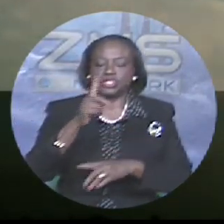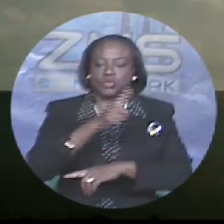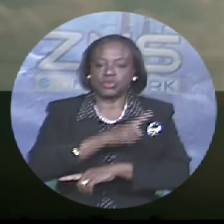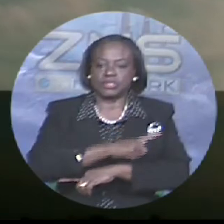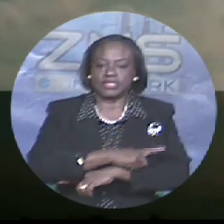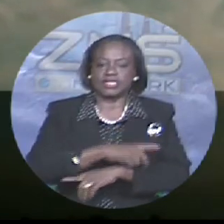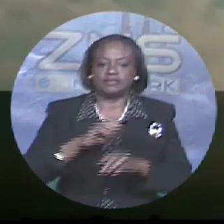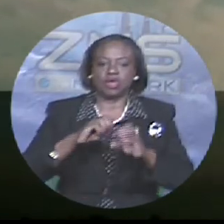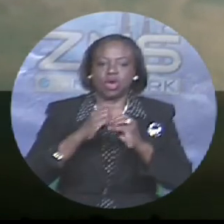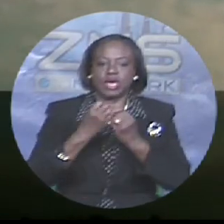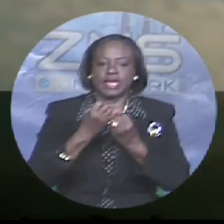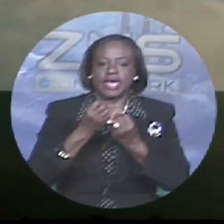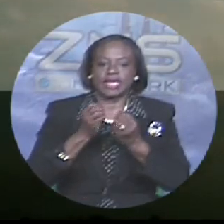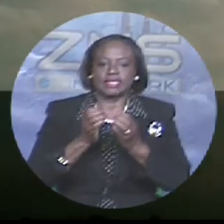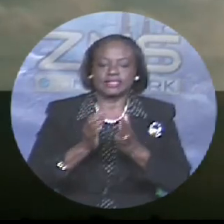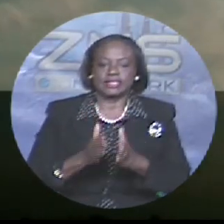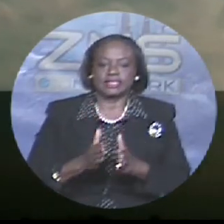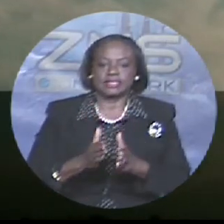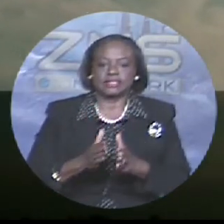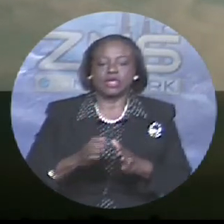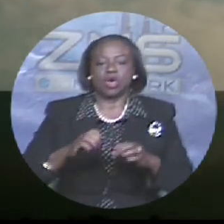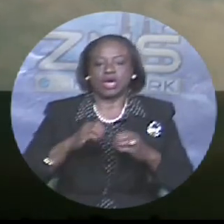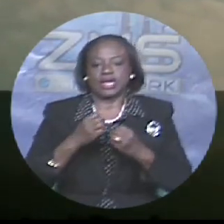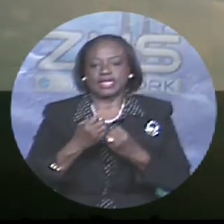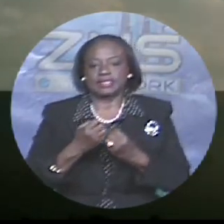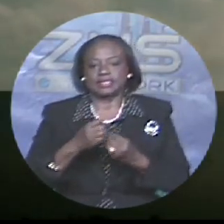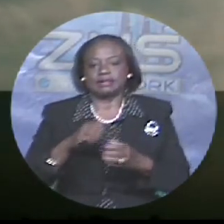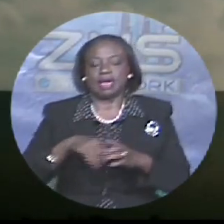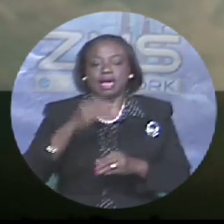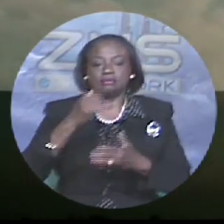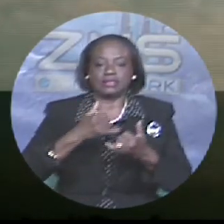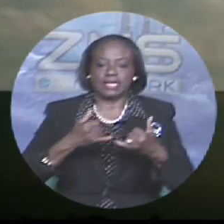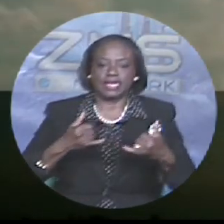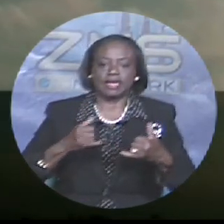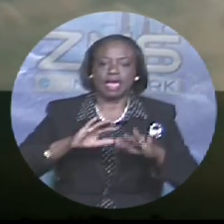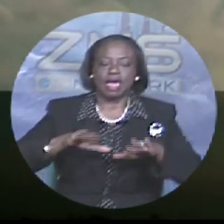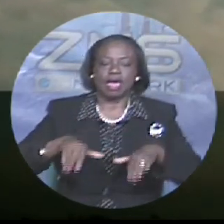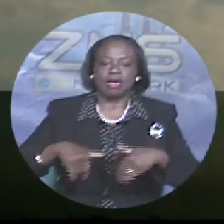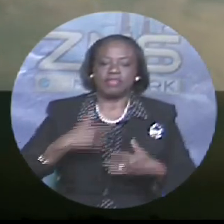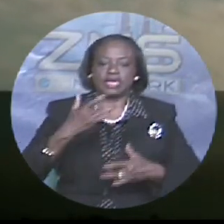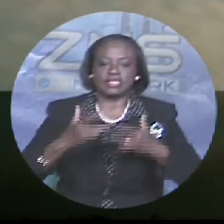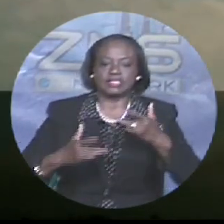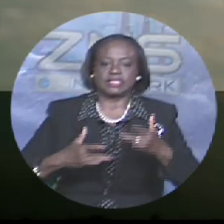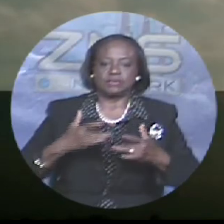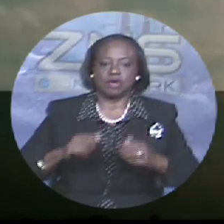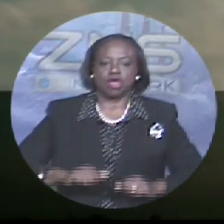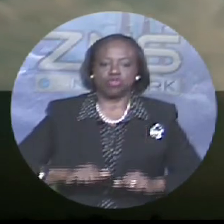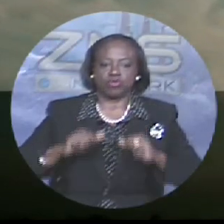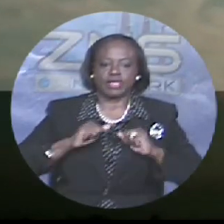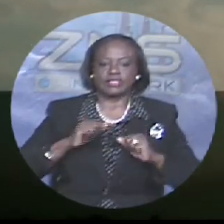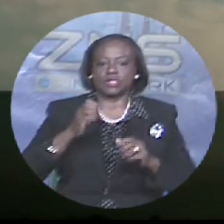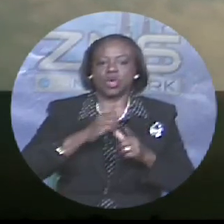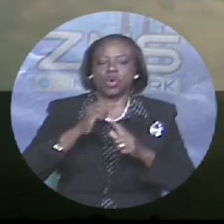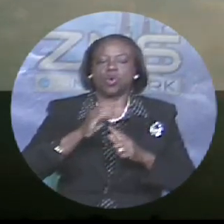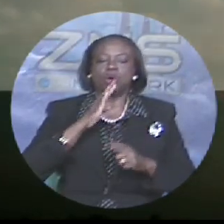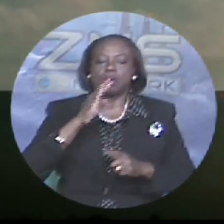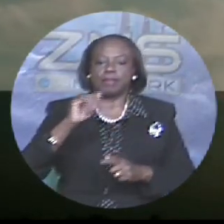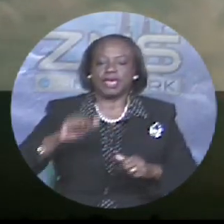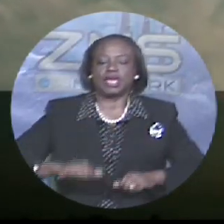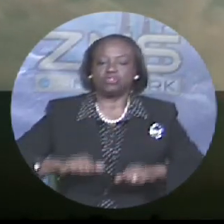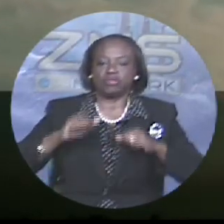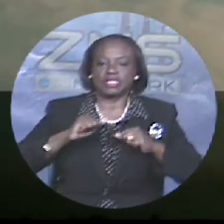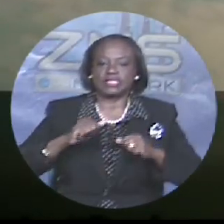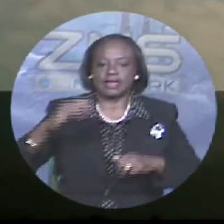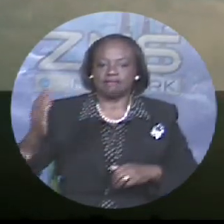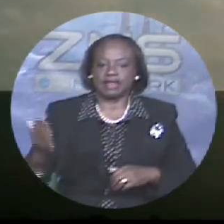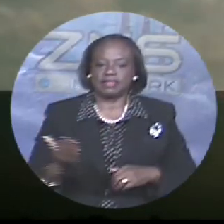organizers, outlining how many of their concerns have either been addressed or are being addressed, and inviting them to meet with